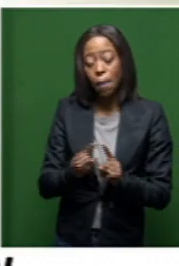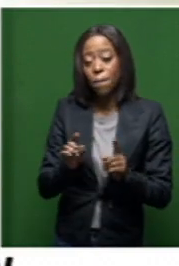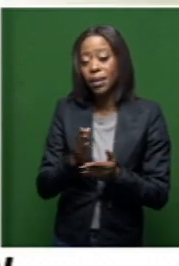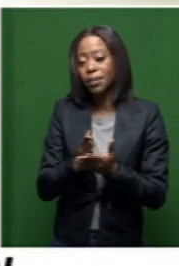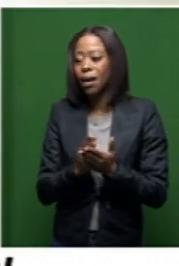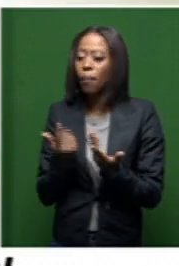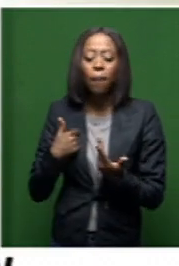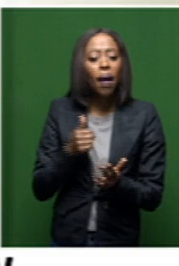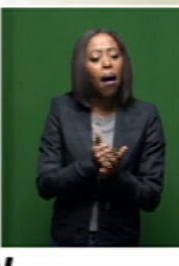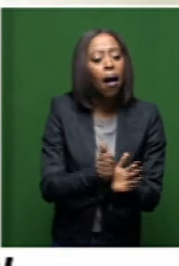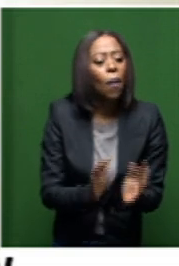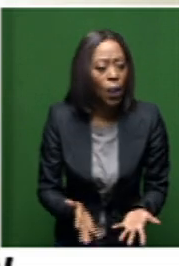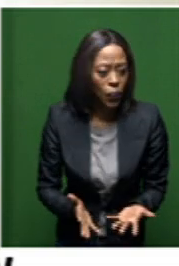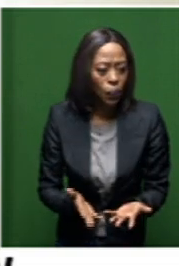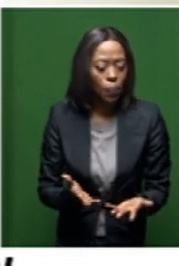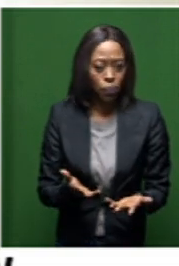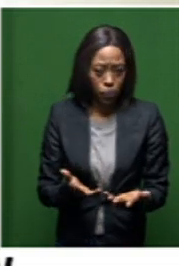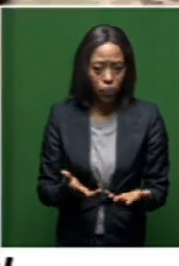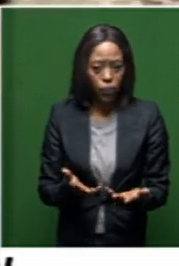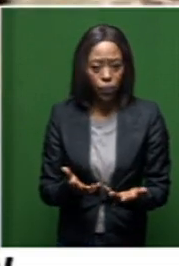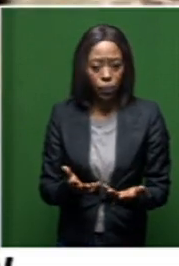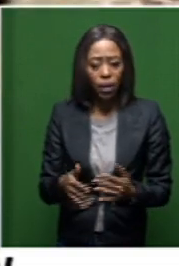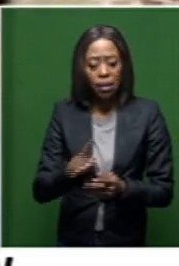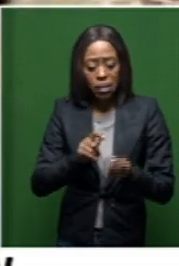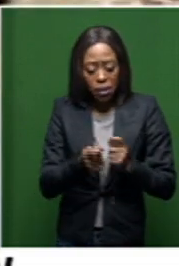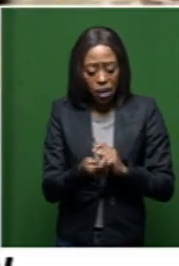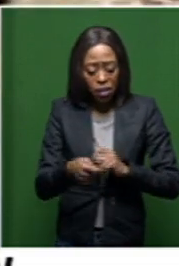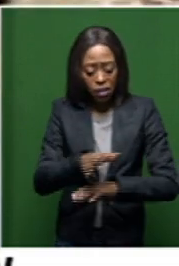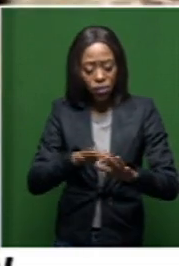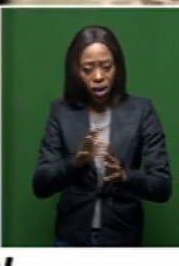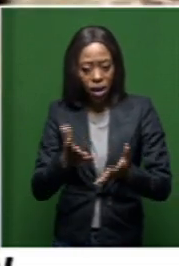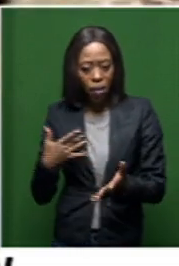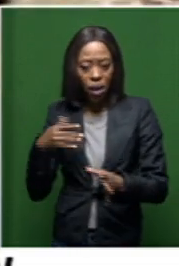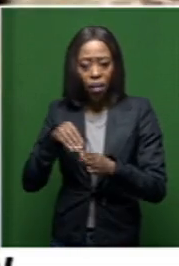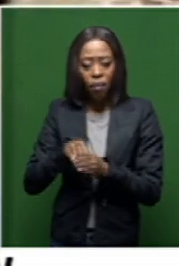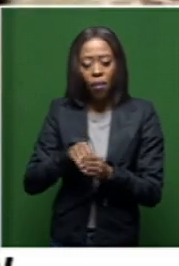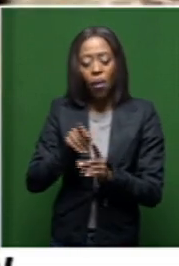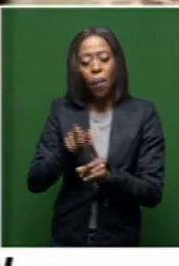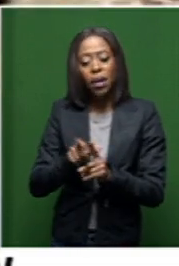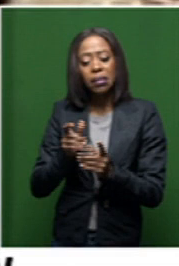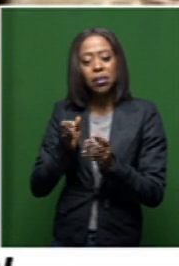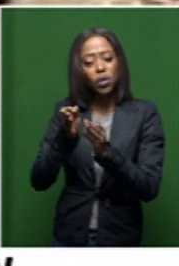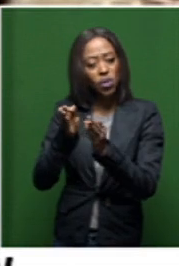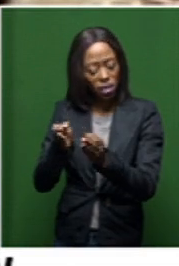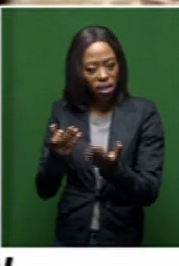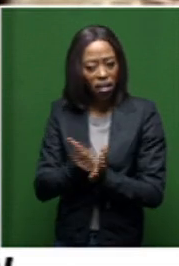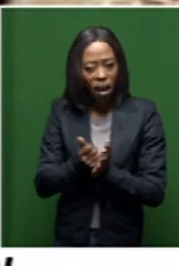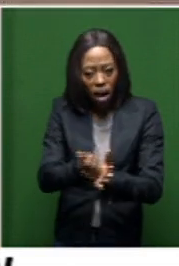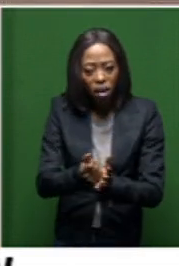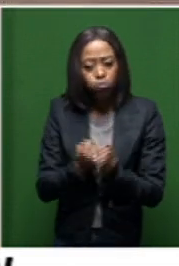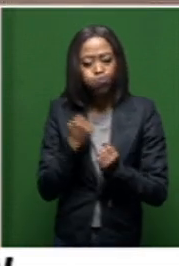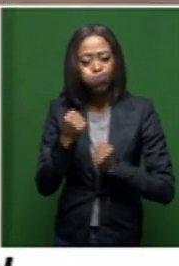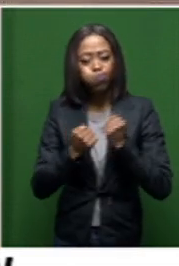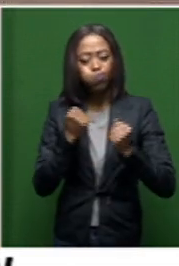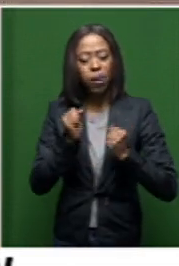can I help? How can I make a difference? And how can I be part of someone's tomorrow and help towards the